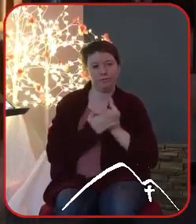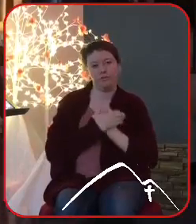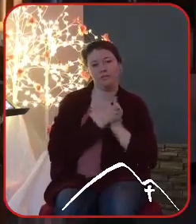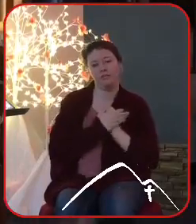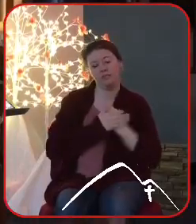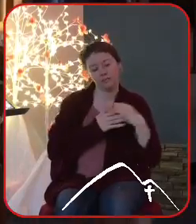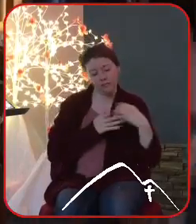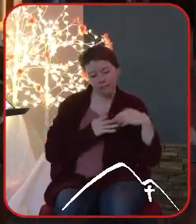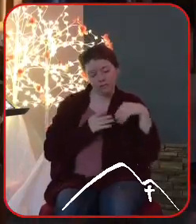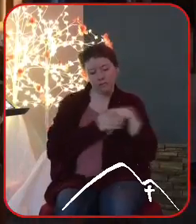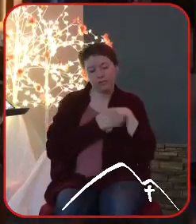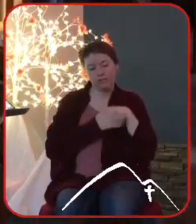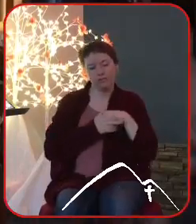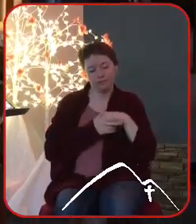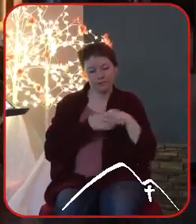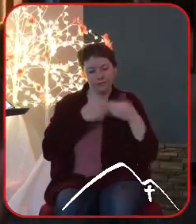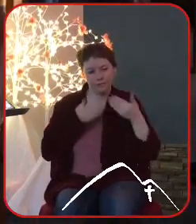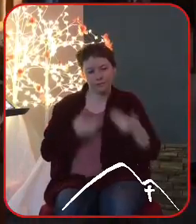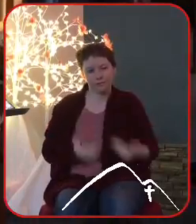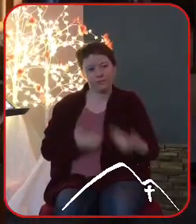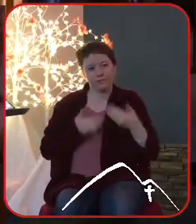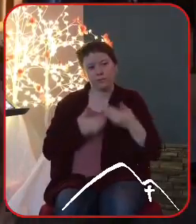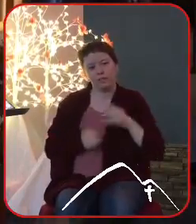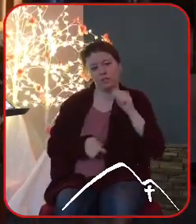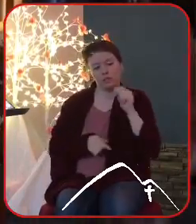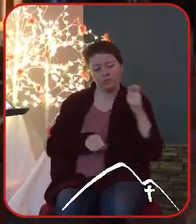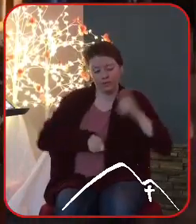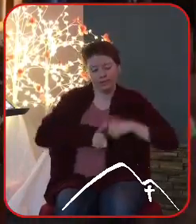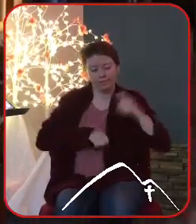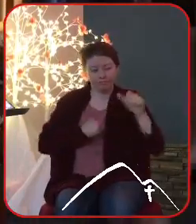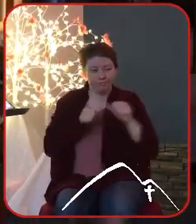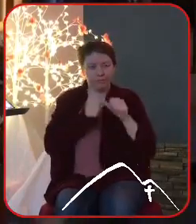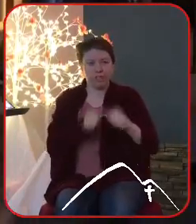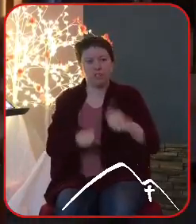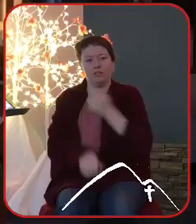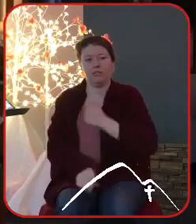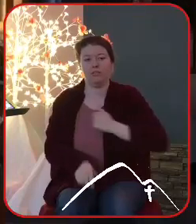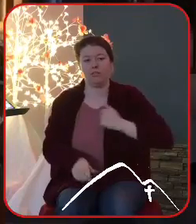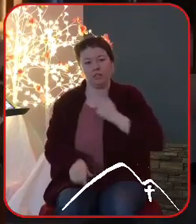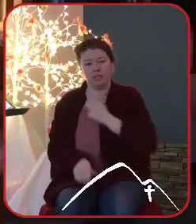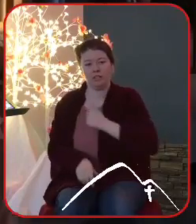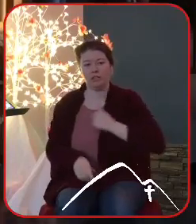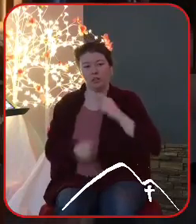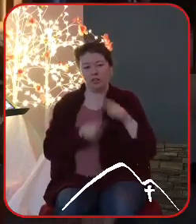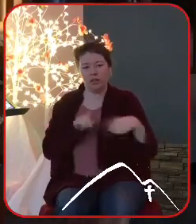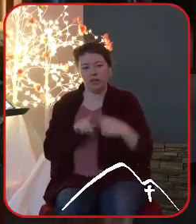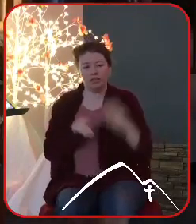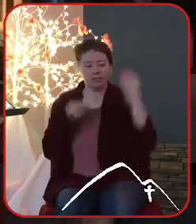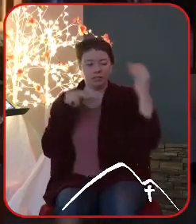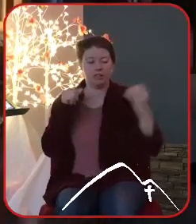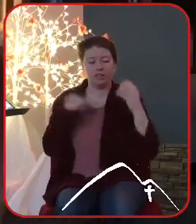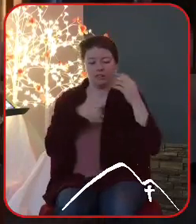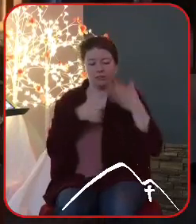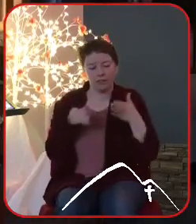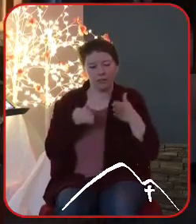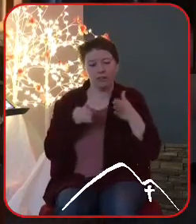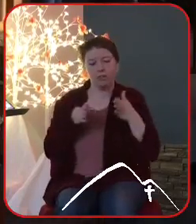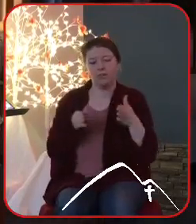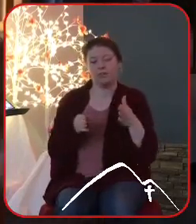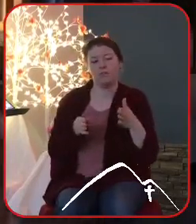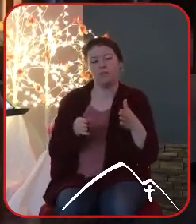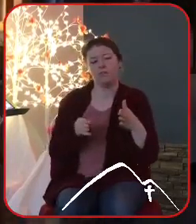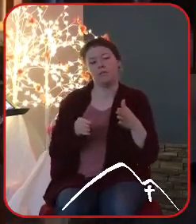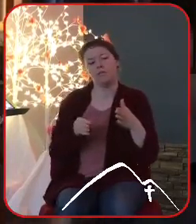of my chest. I don't have time to maintain these regrets when I think